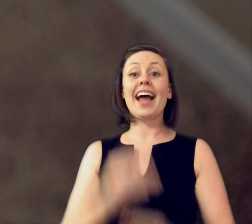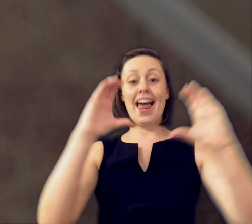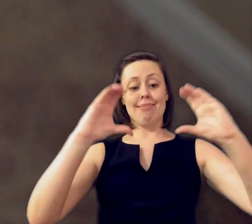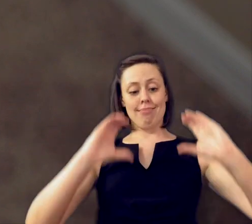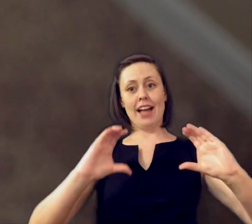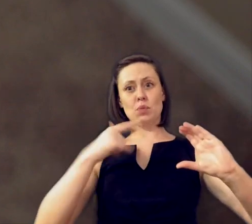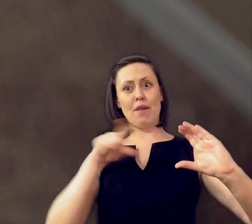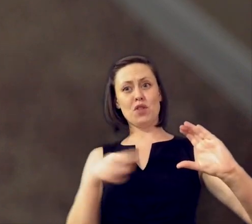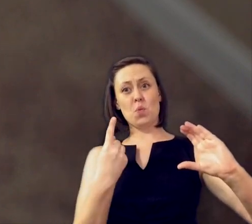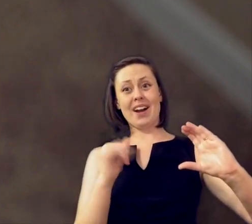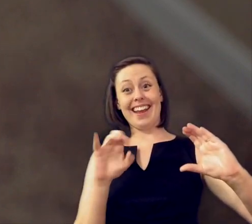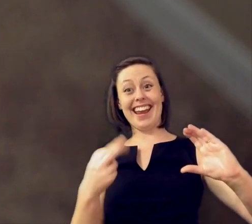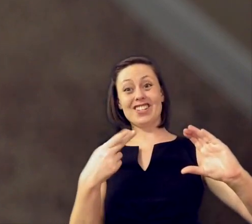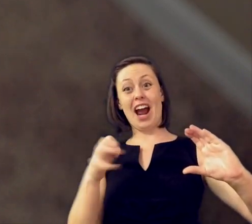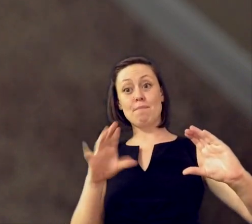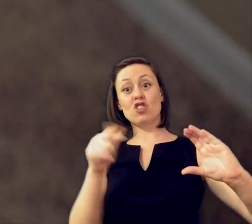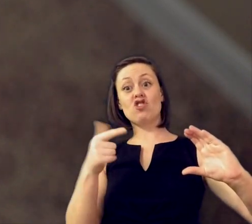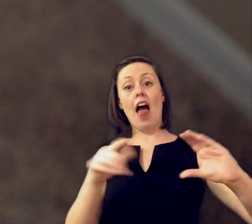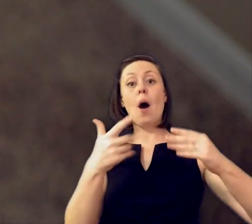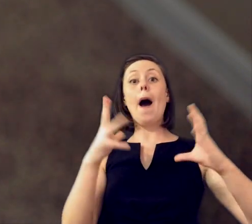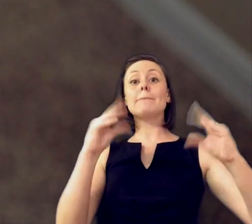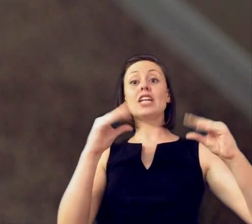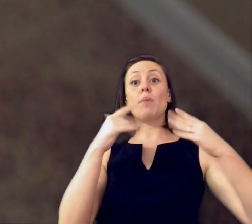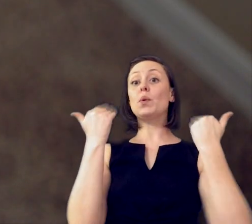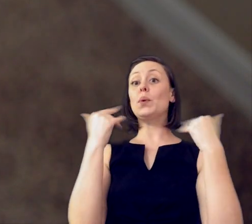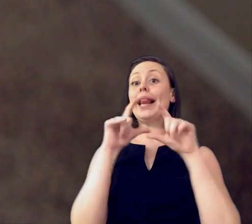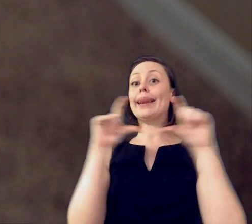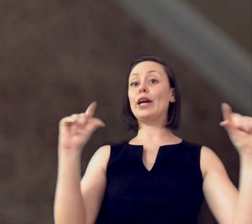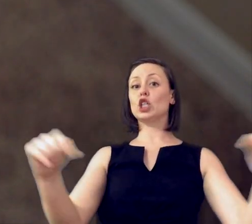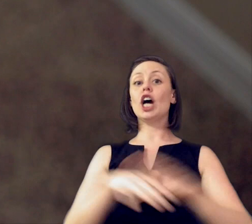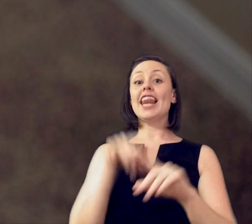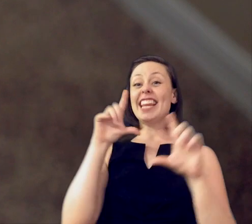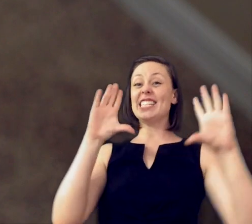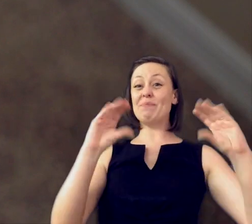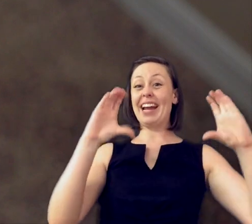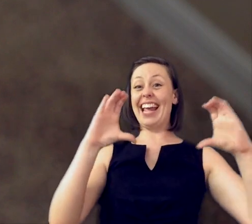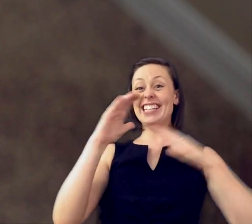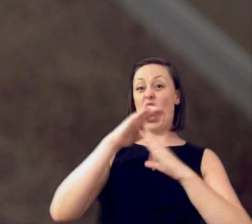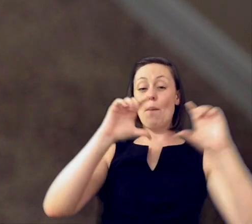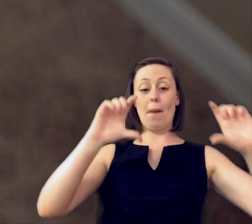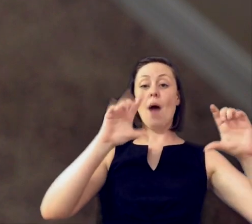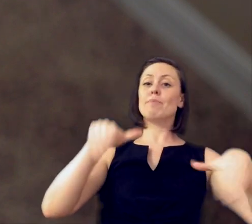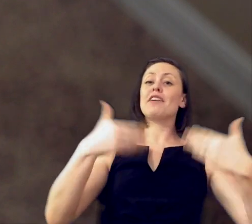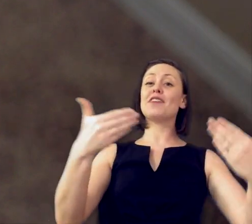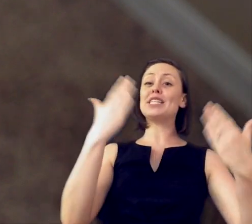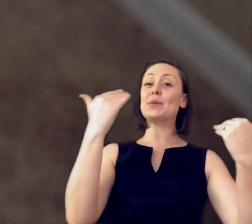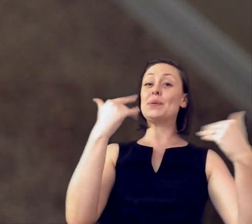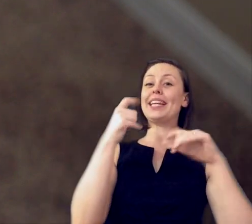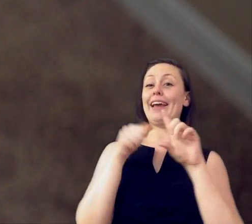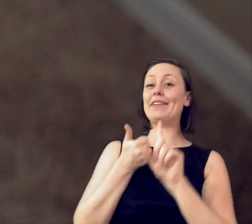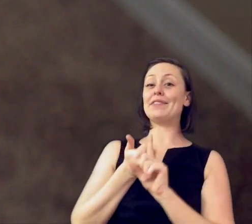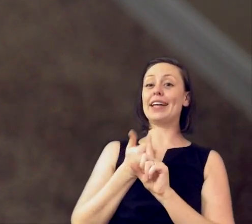Next we have the 1-inch Hypergel plush top cooling layer. This springy top layer provides a cooling